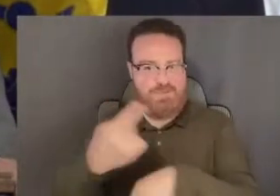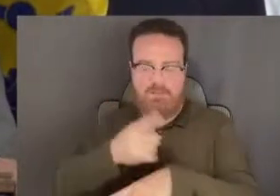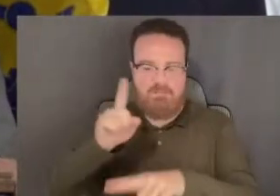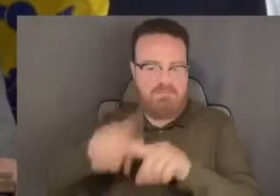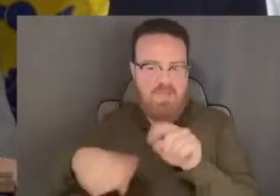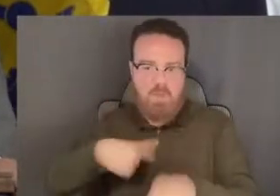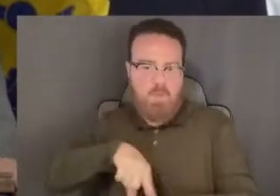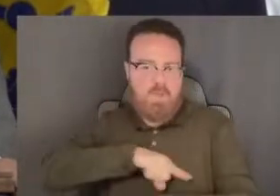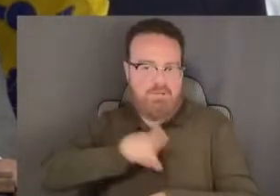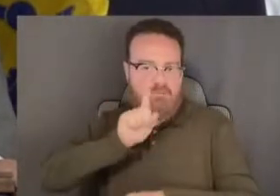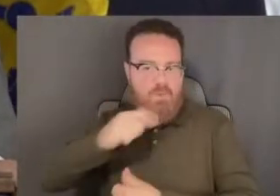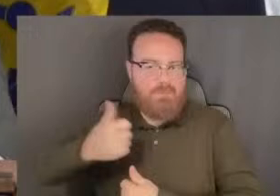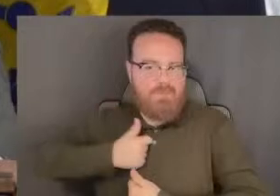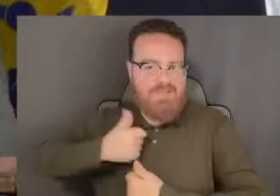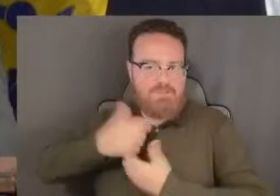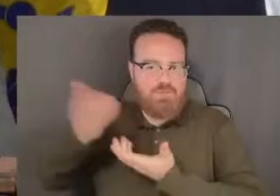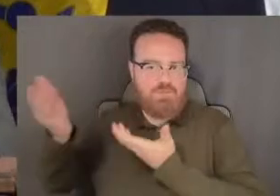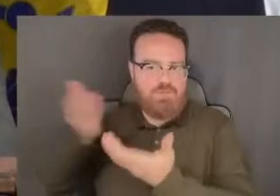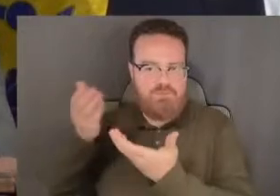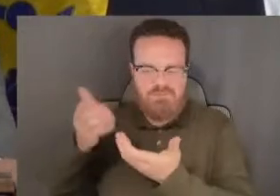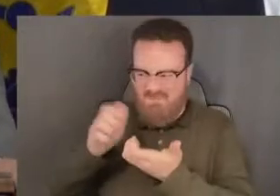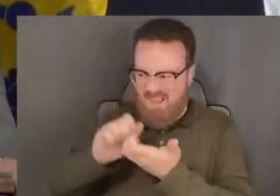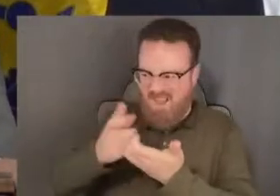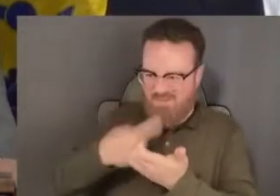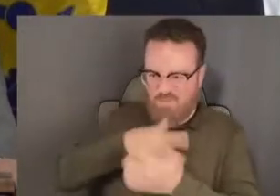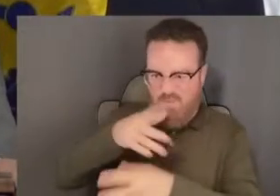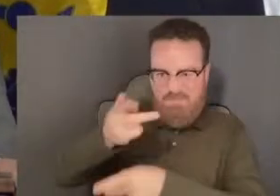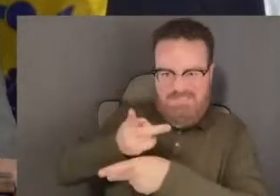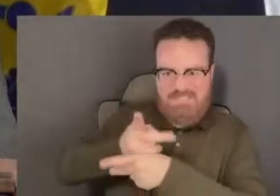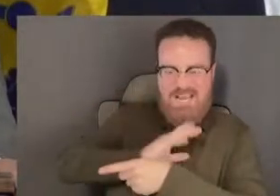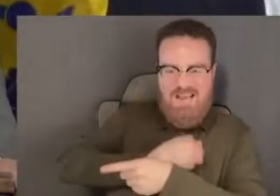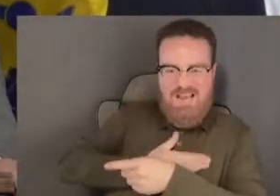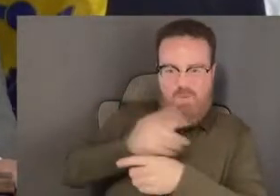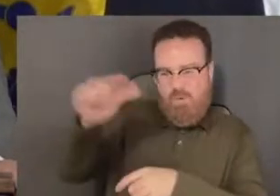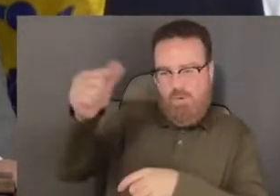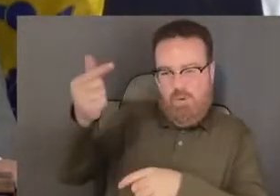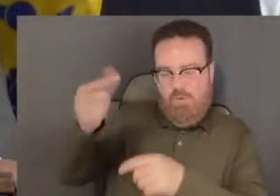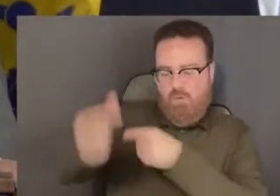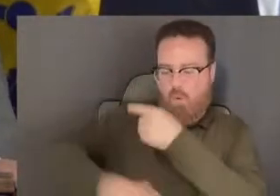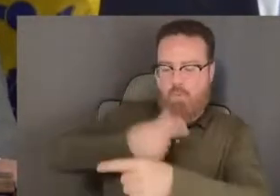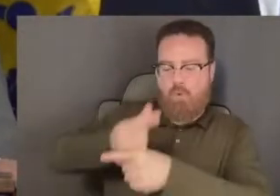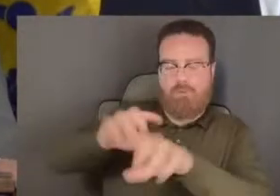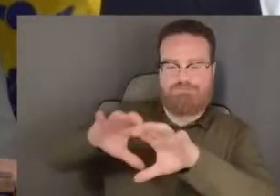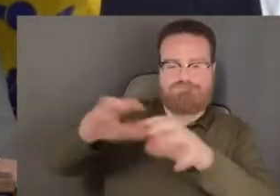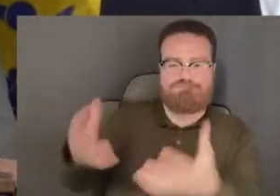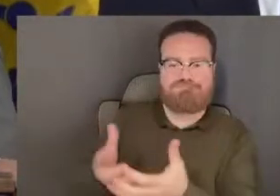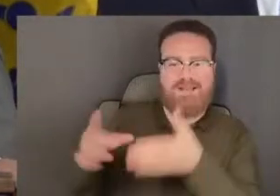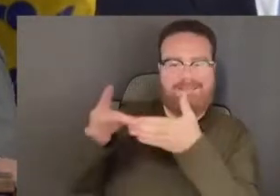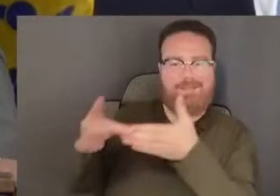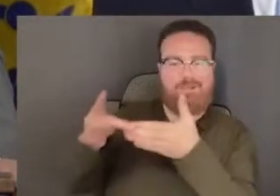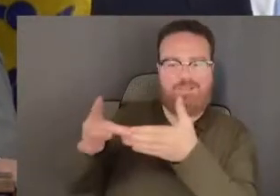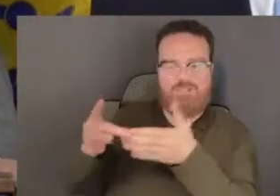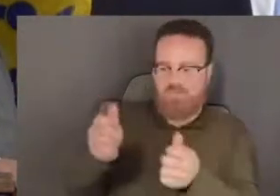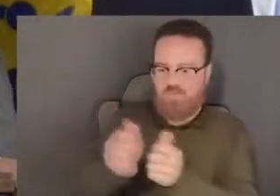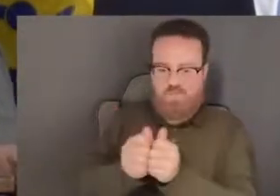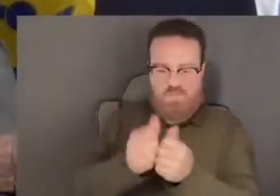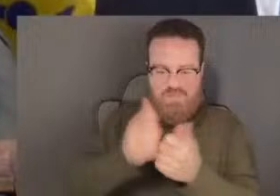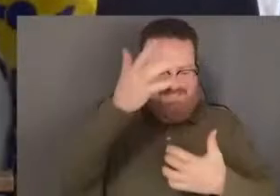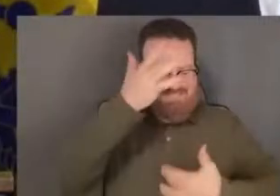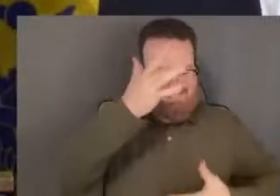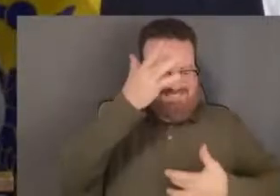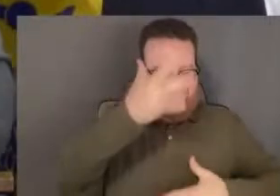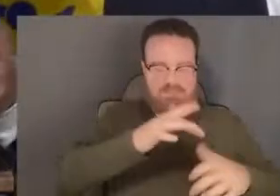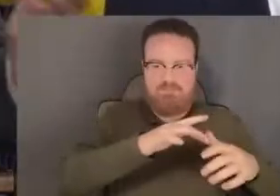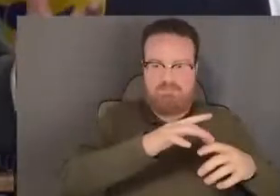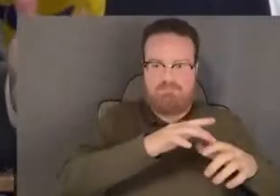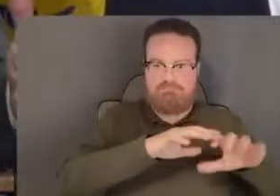our global leadership with such a sick population? We have all these autoimmune diseases, these